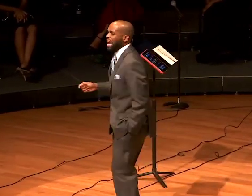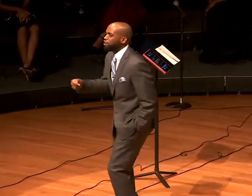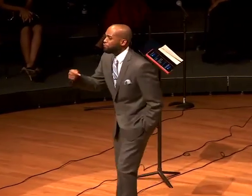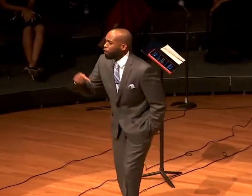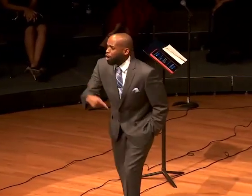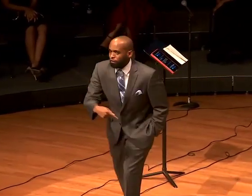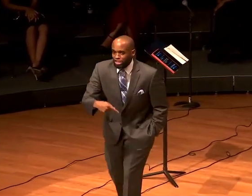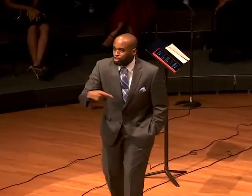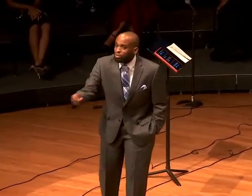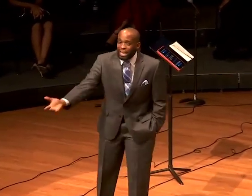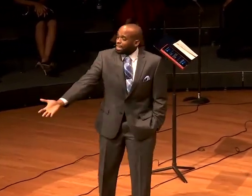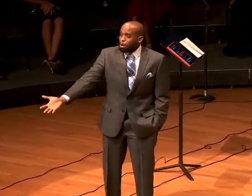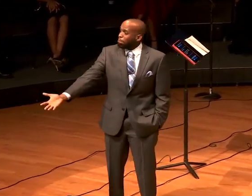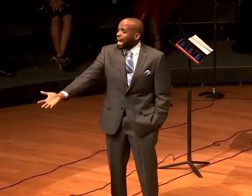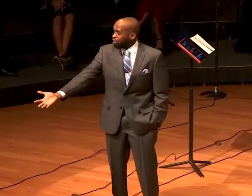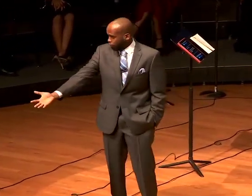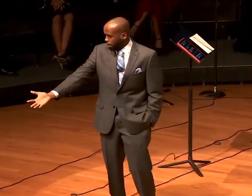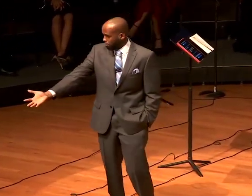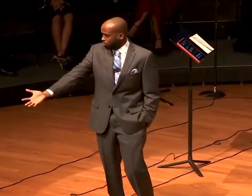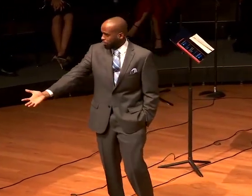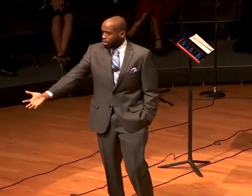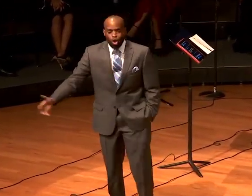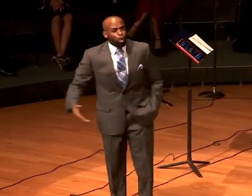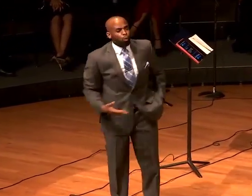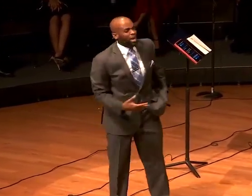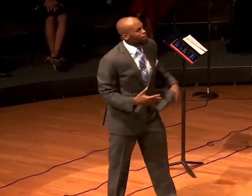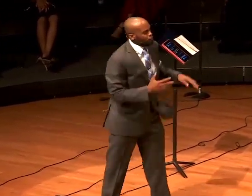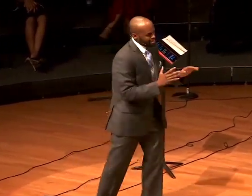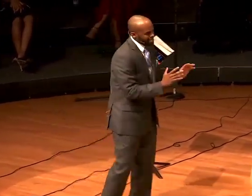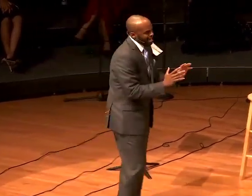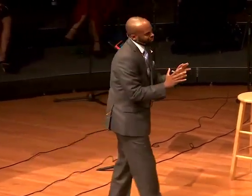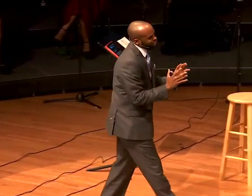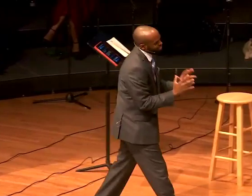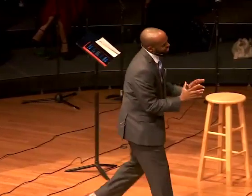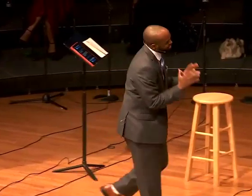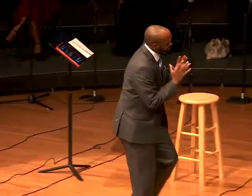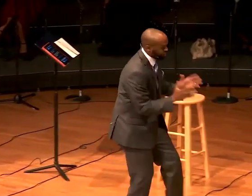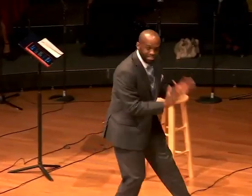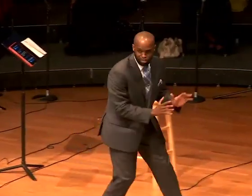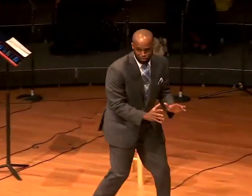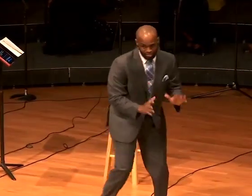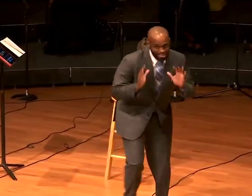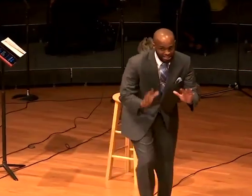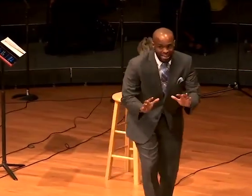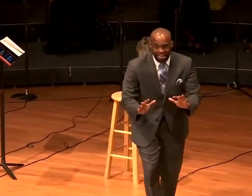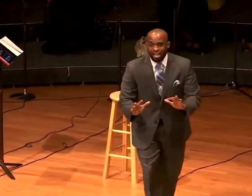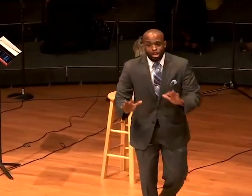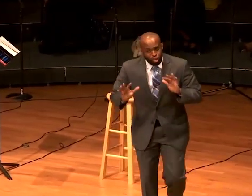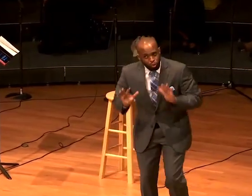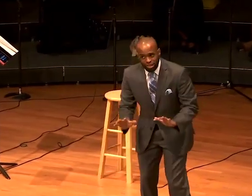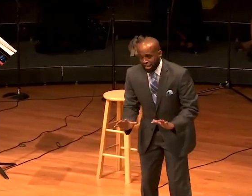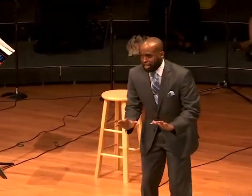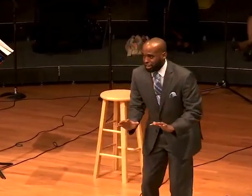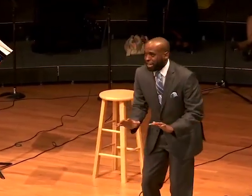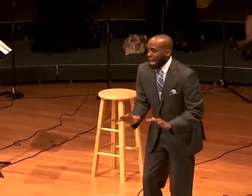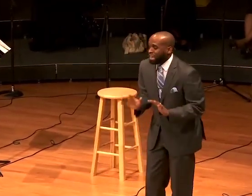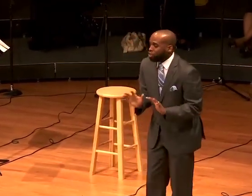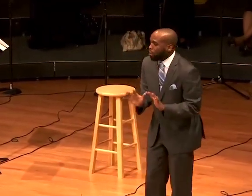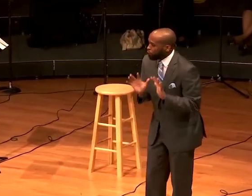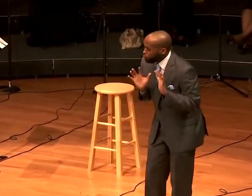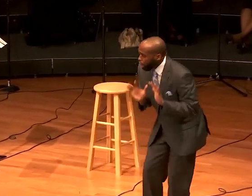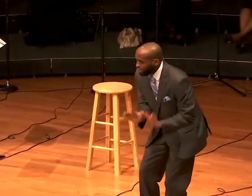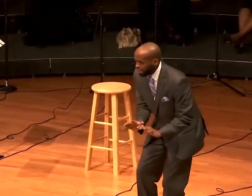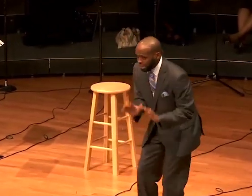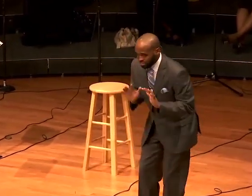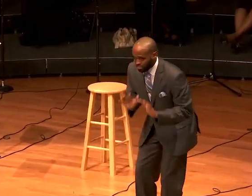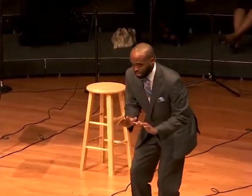life, a fall that you can't come back from? What if it's that this service today, you are here and